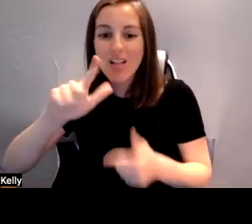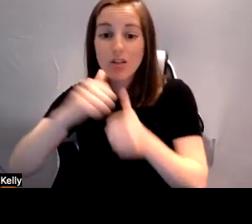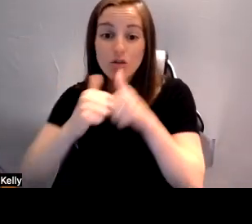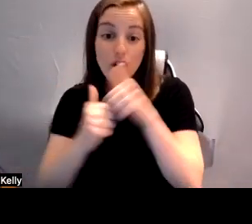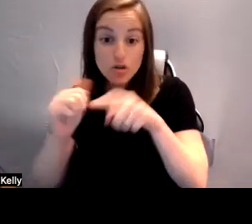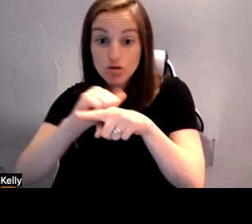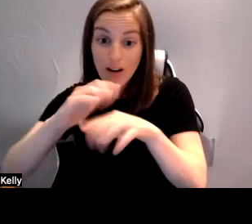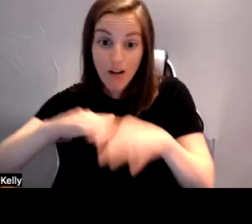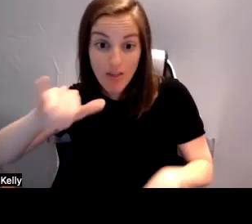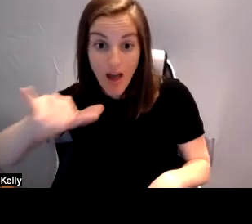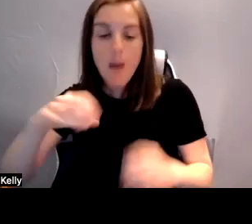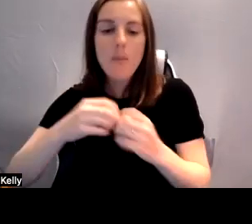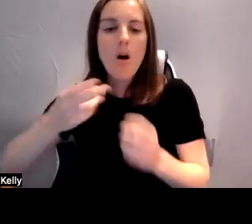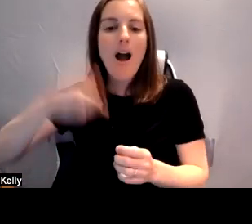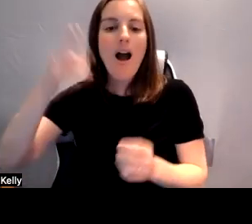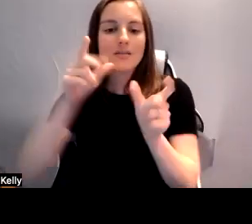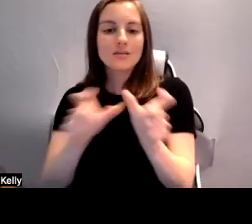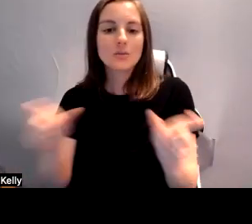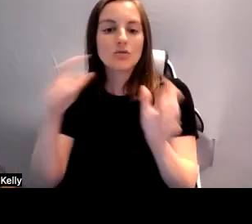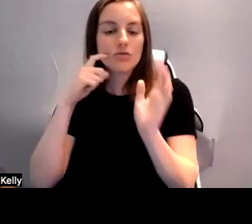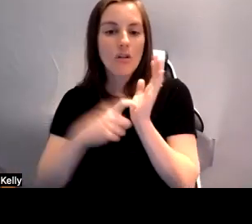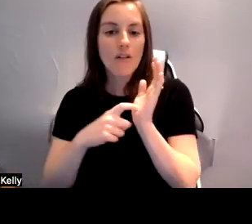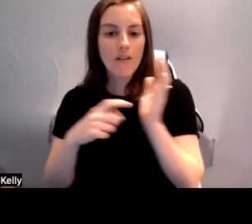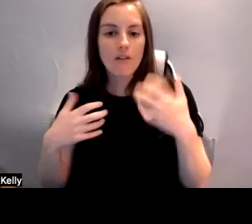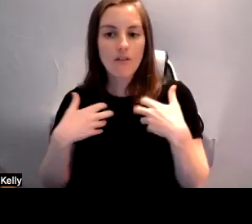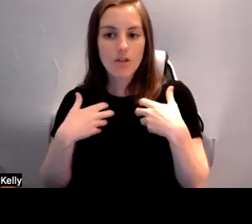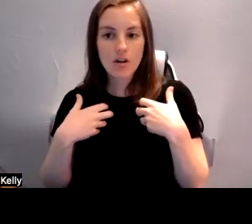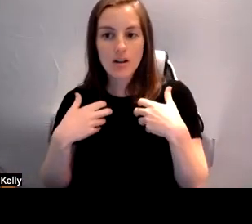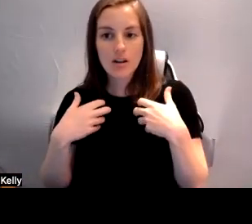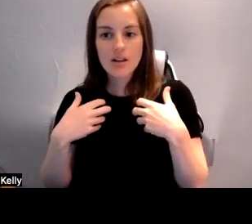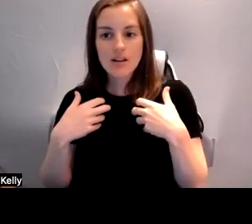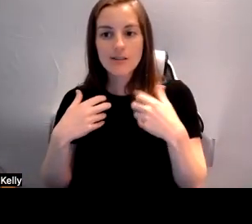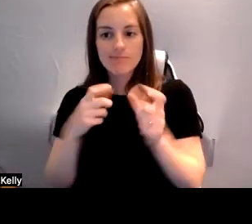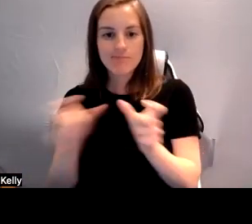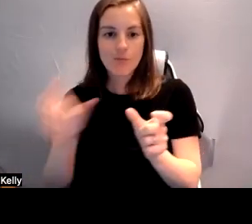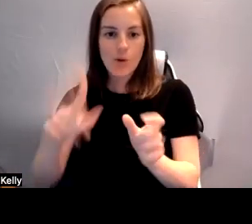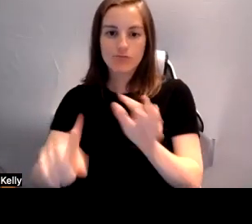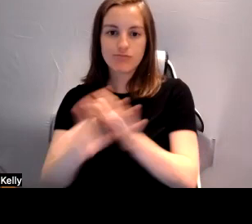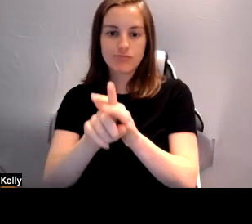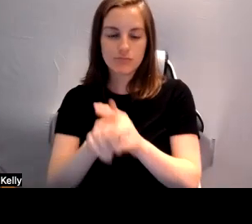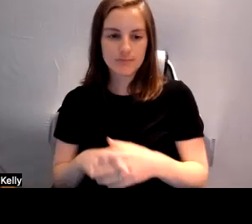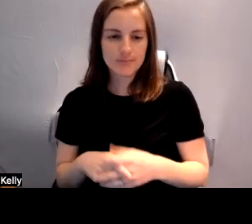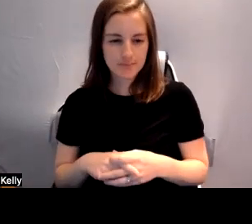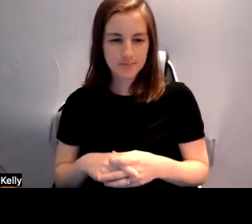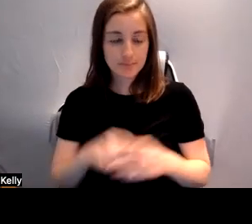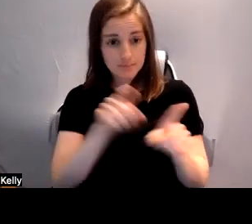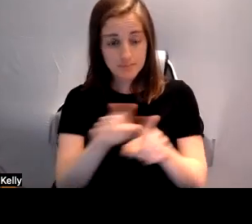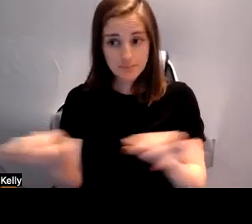structures, the higher sequence recovery ProteinMPNN can give. It was also important to